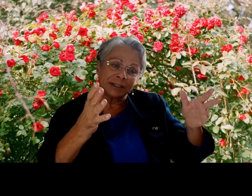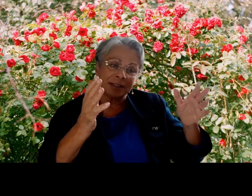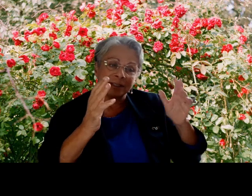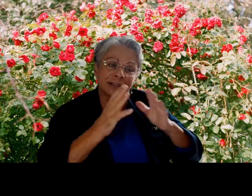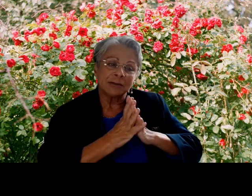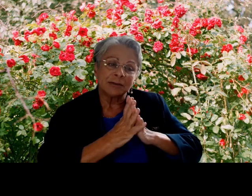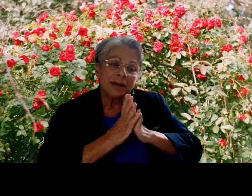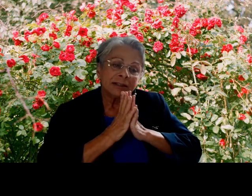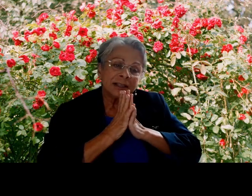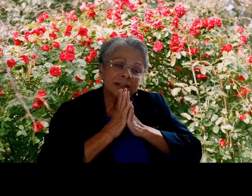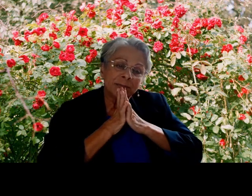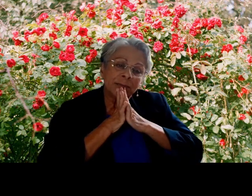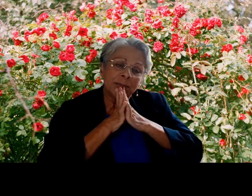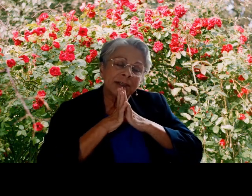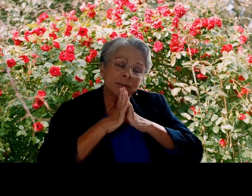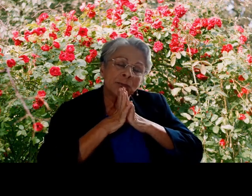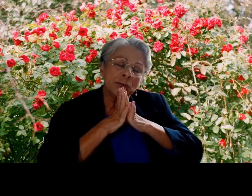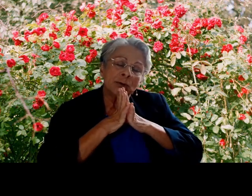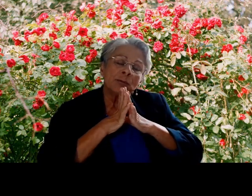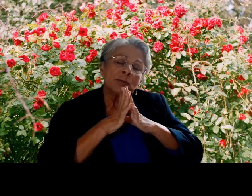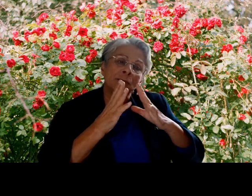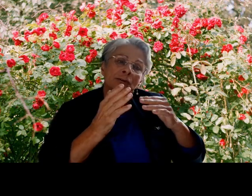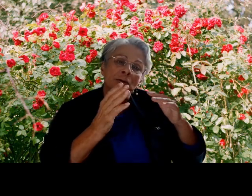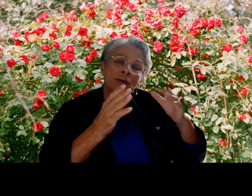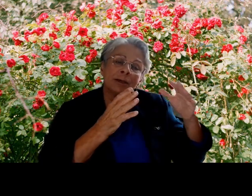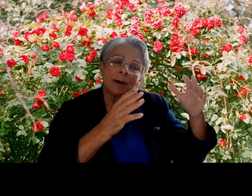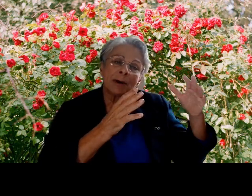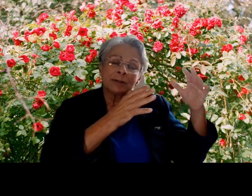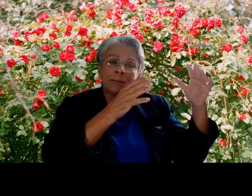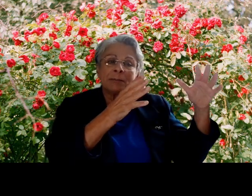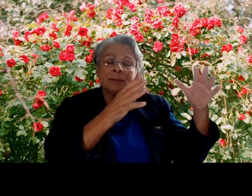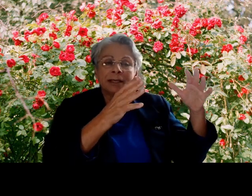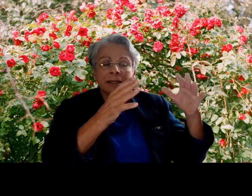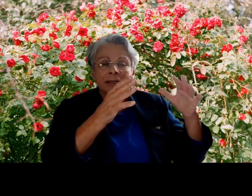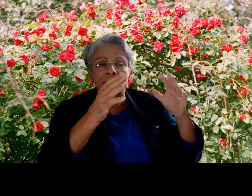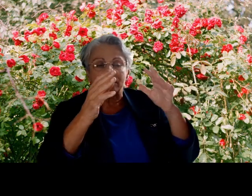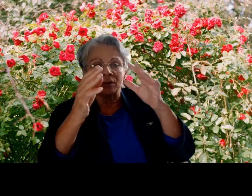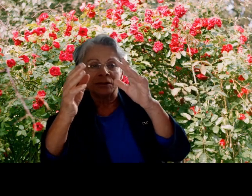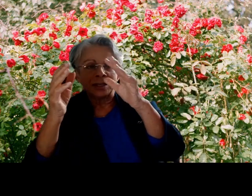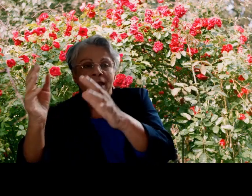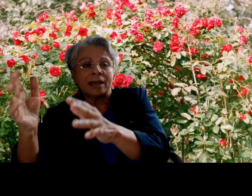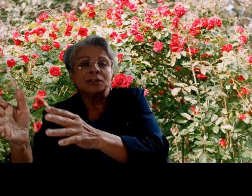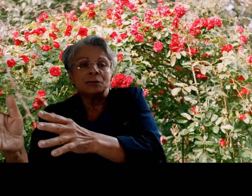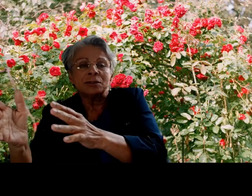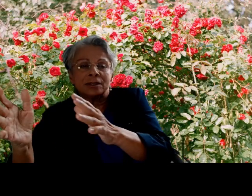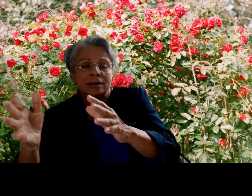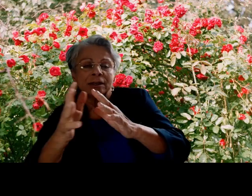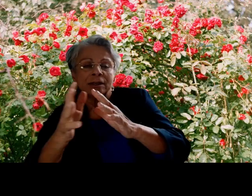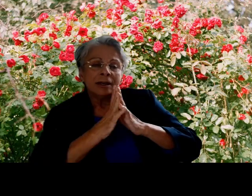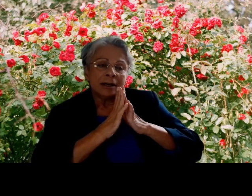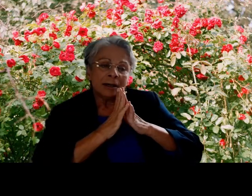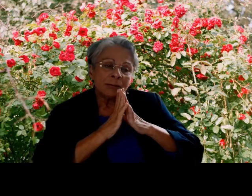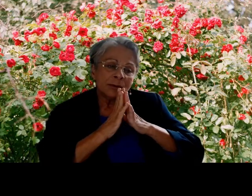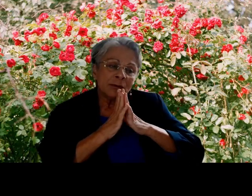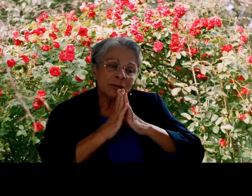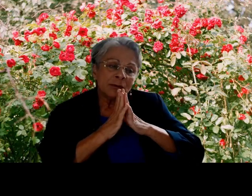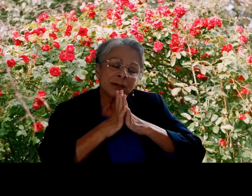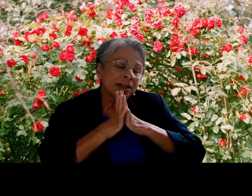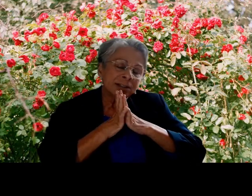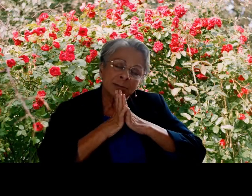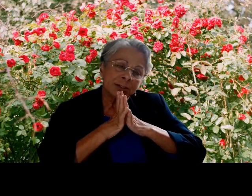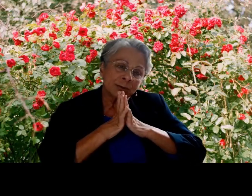for utilities. So Yeah. does it, you know, talking about the public and the end user, you